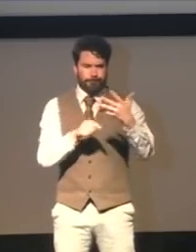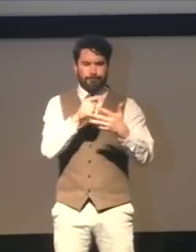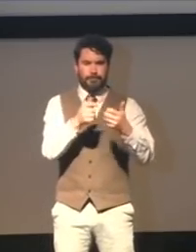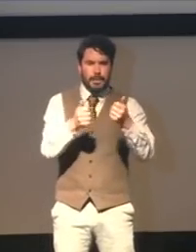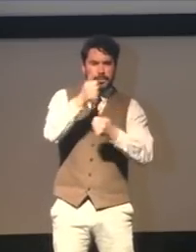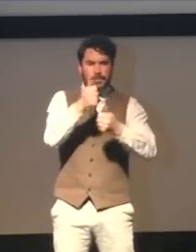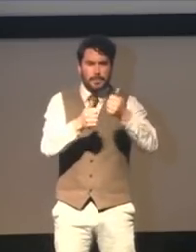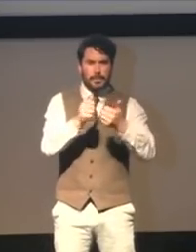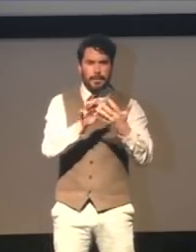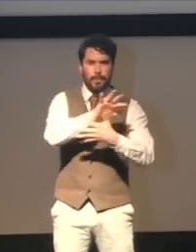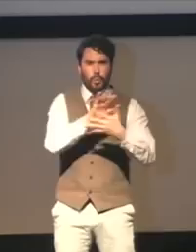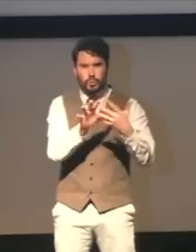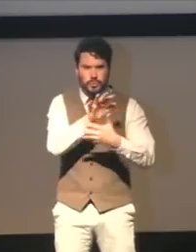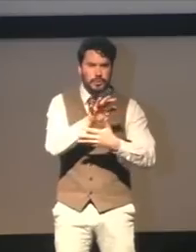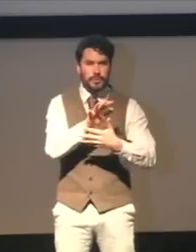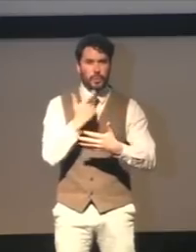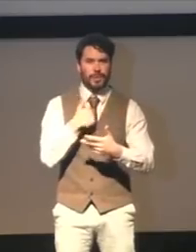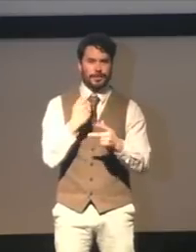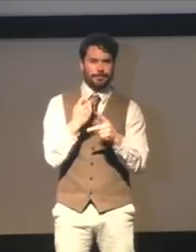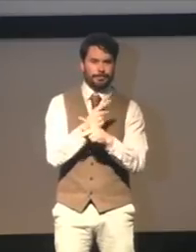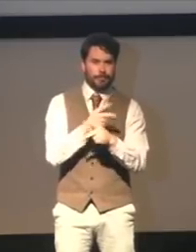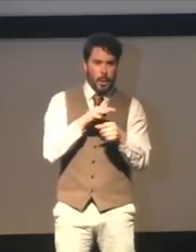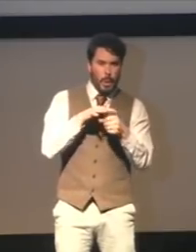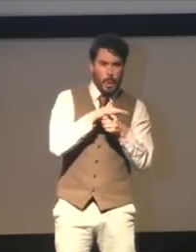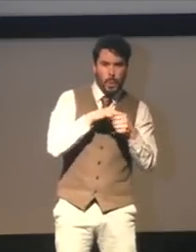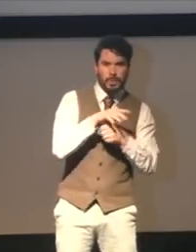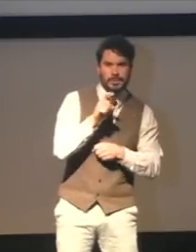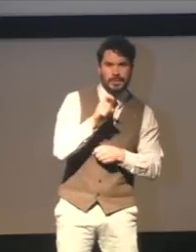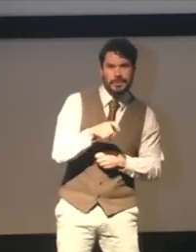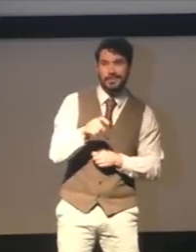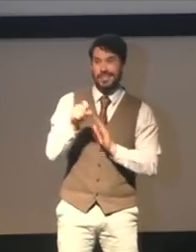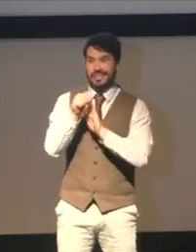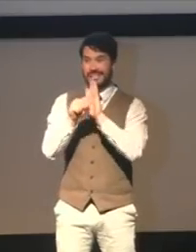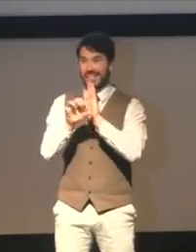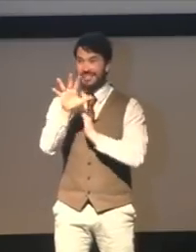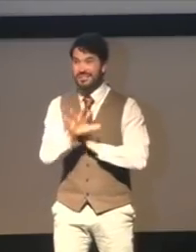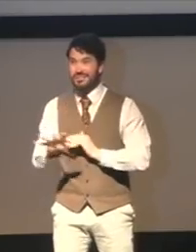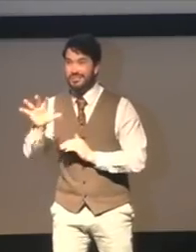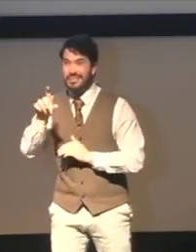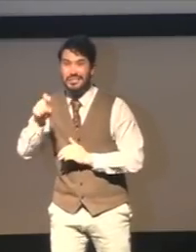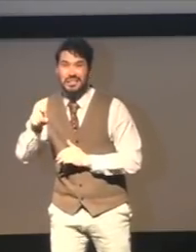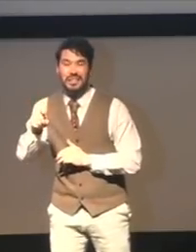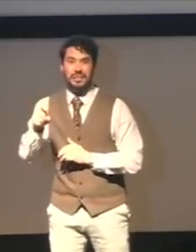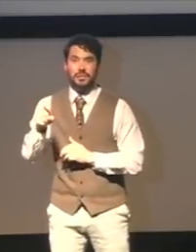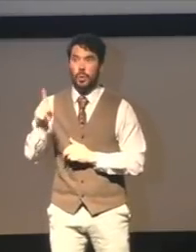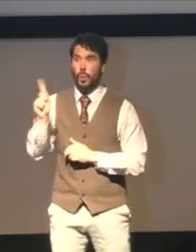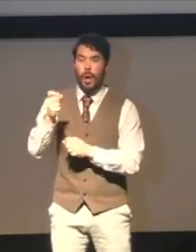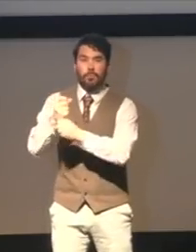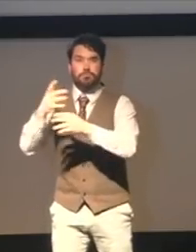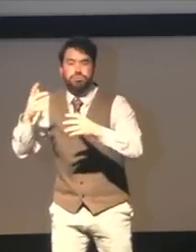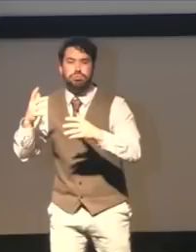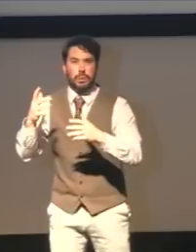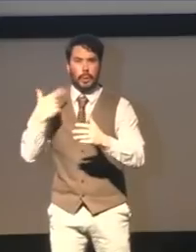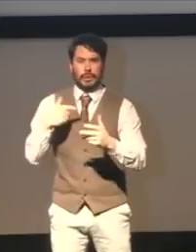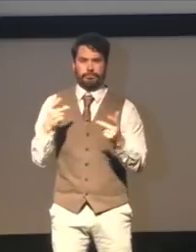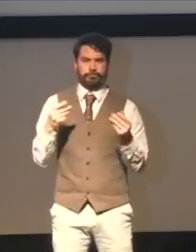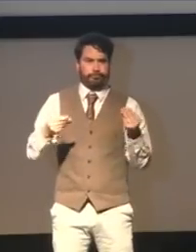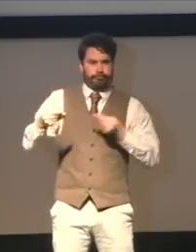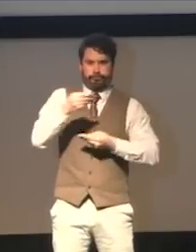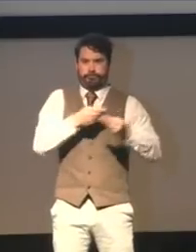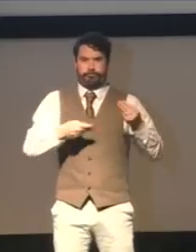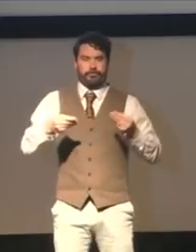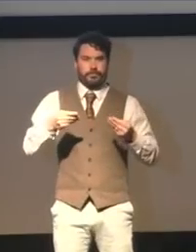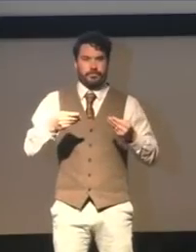local and statewide, with the surge of the non-COVID patient needs. We are looking in this next week